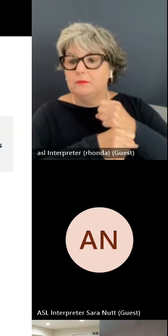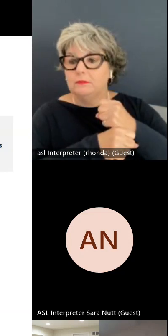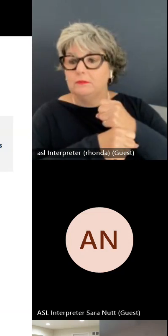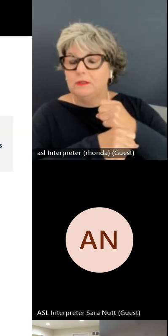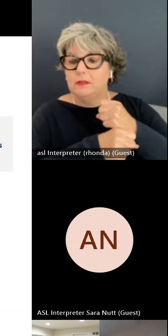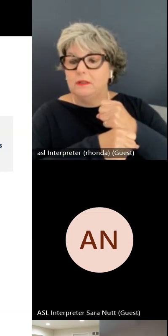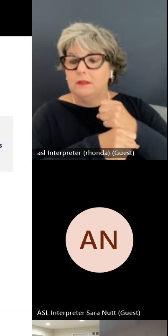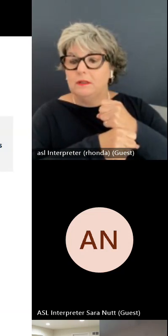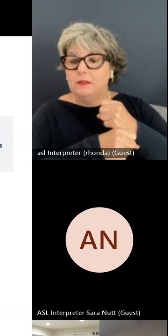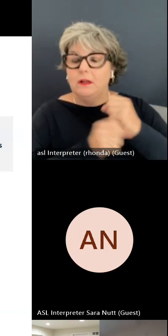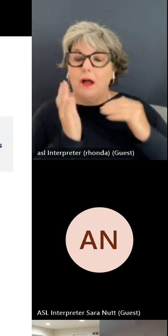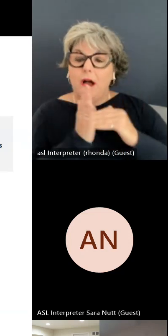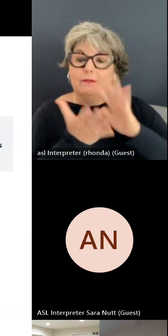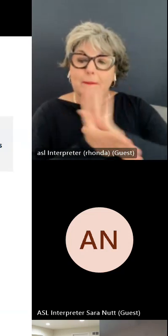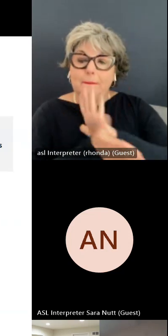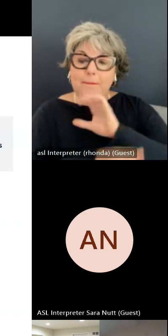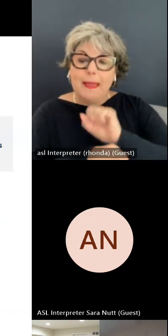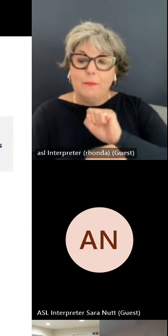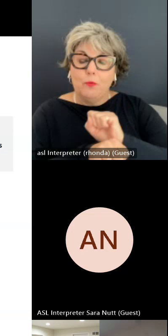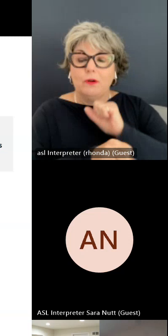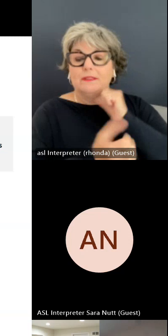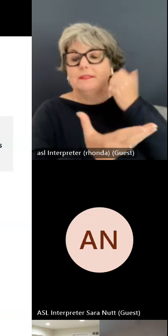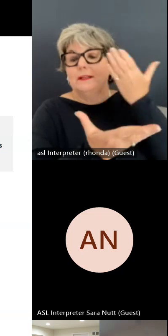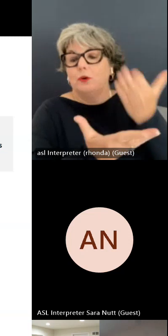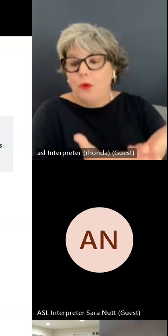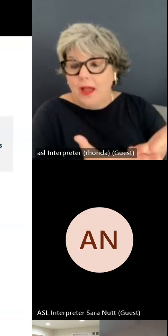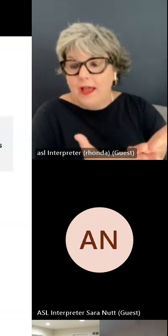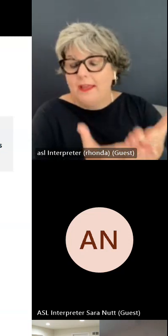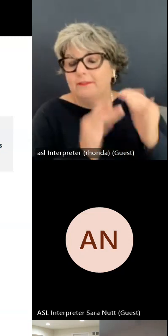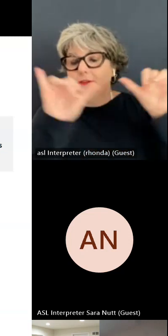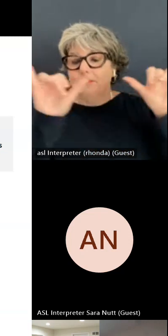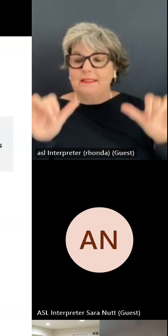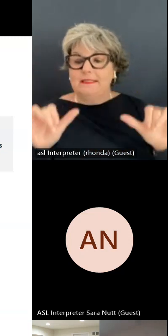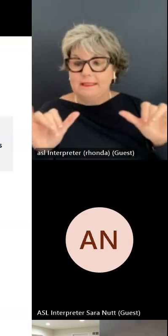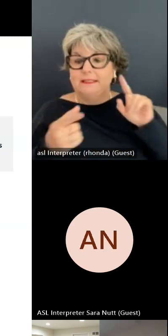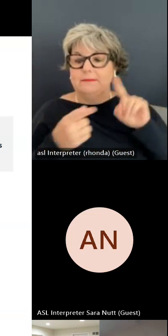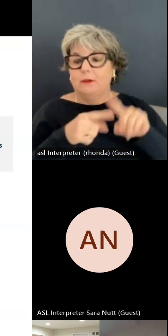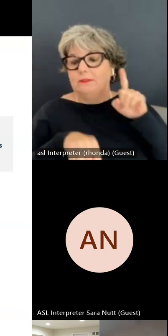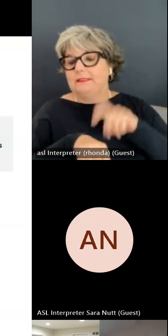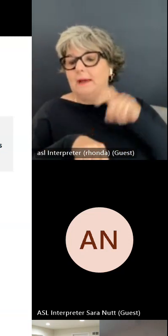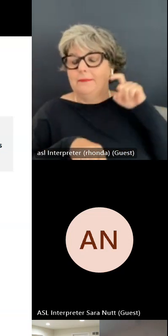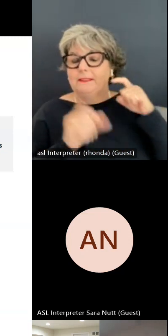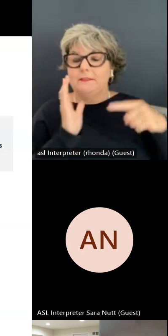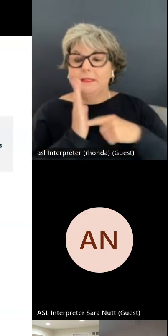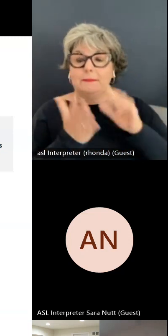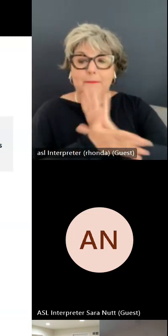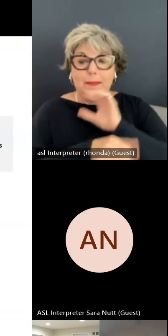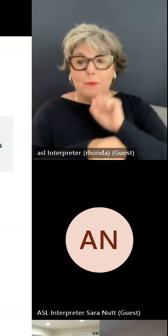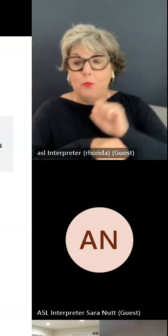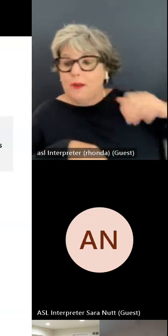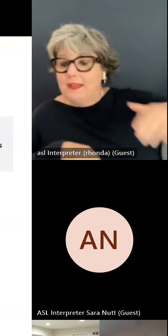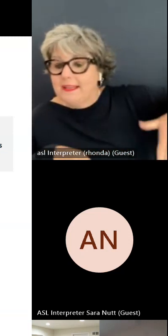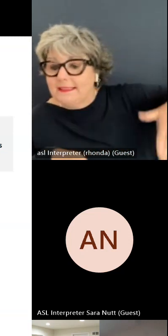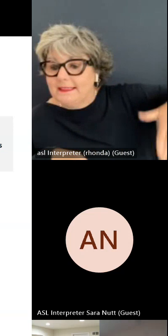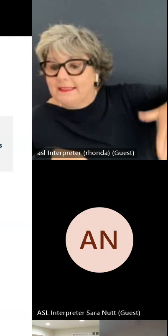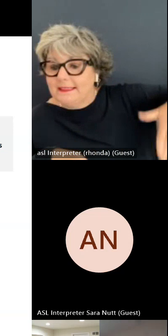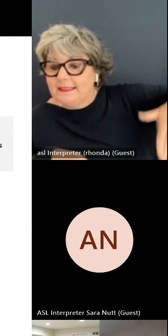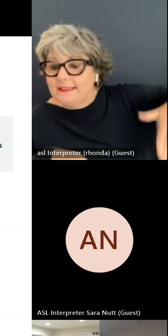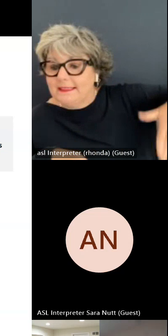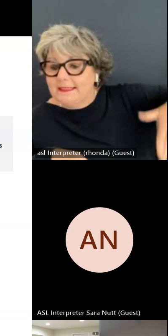There is often paperwork that doesn't come into the system on a timely basis. So just as an